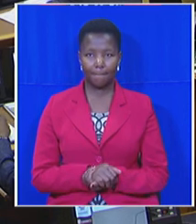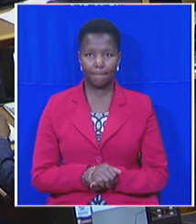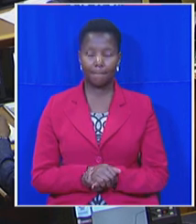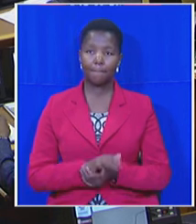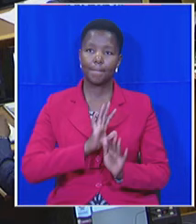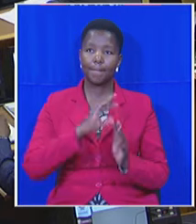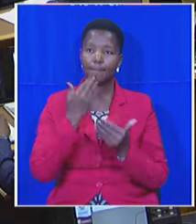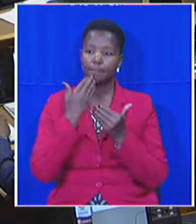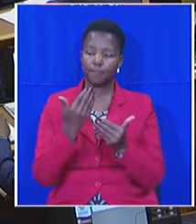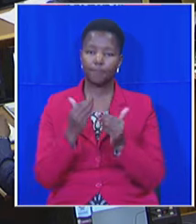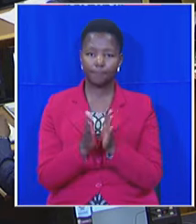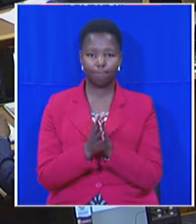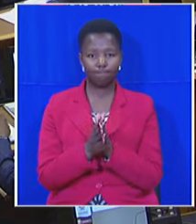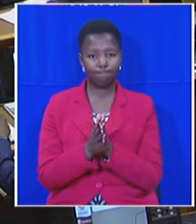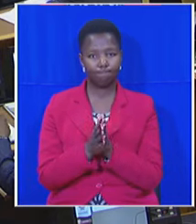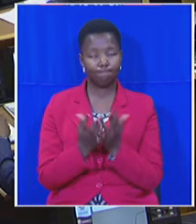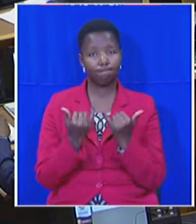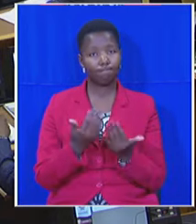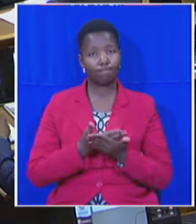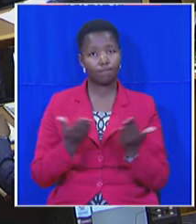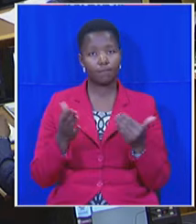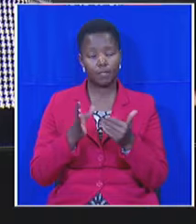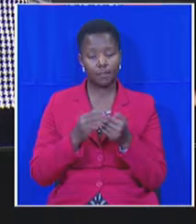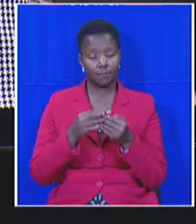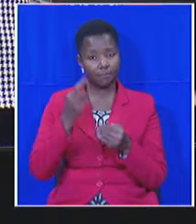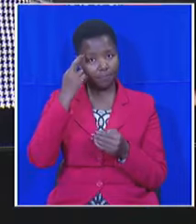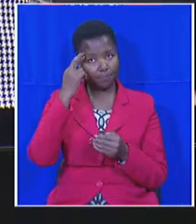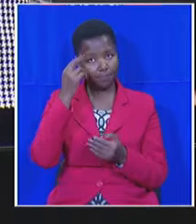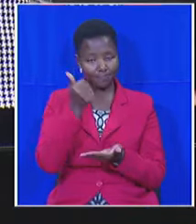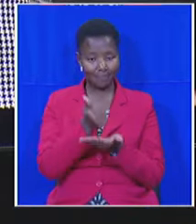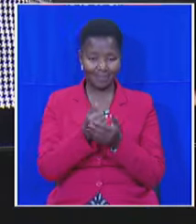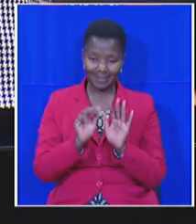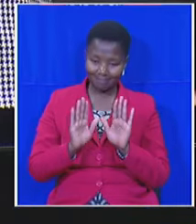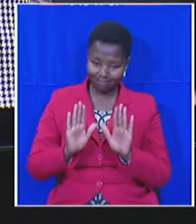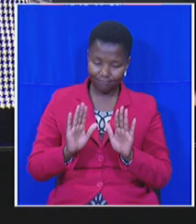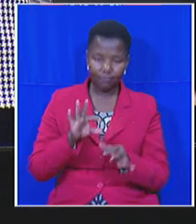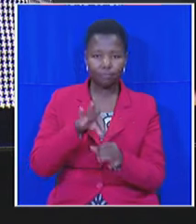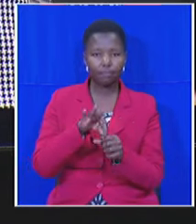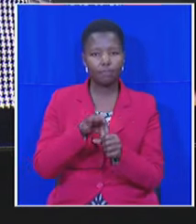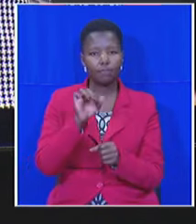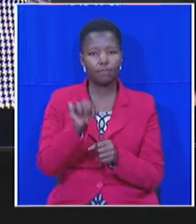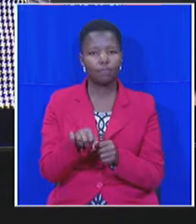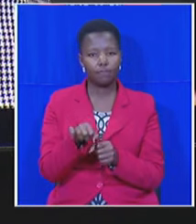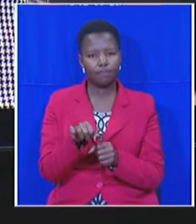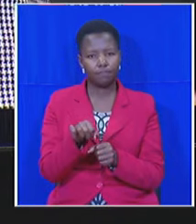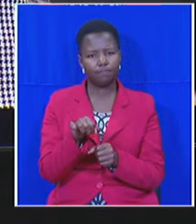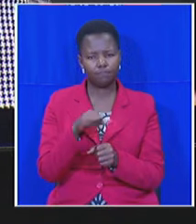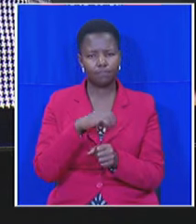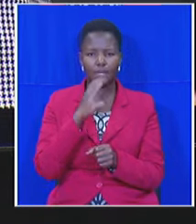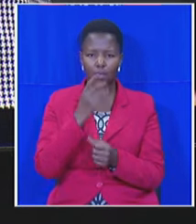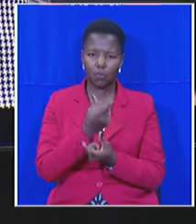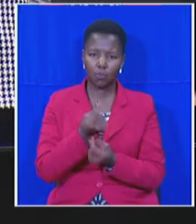Thank you. I would like to remind members that they may only vote from their allocated seats. When requested to do